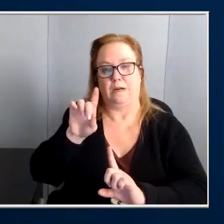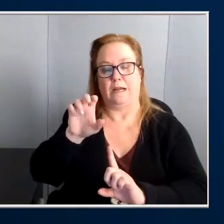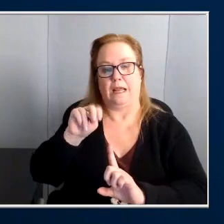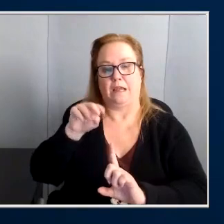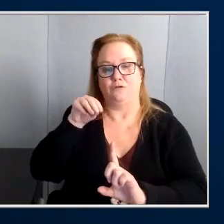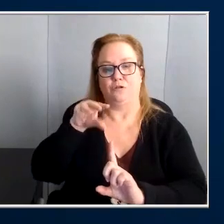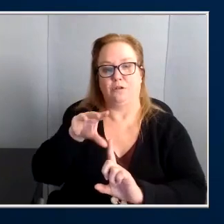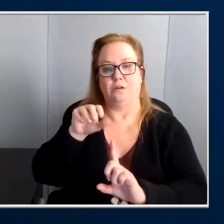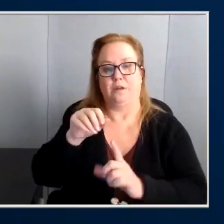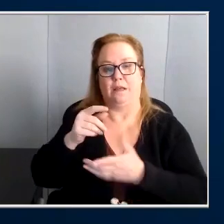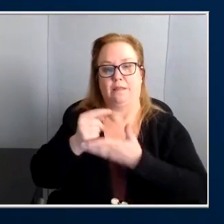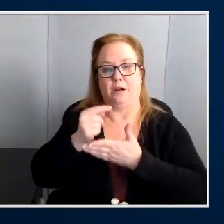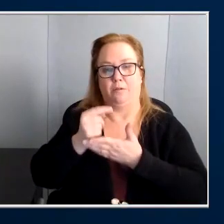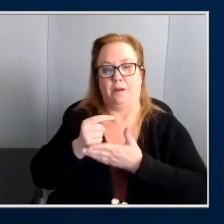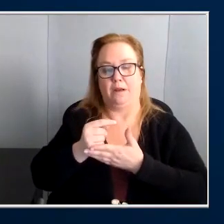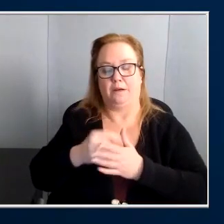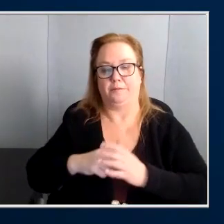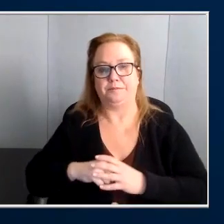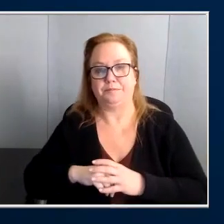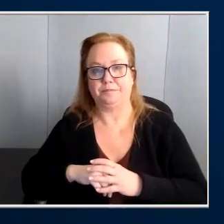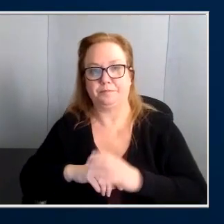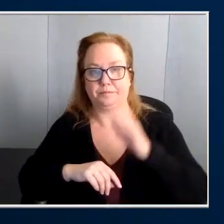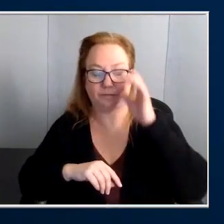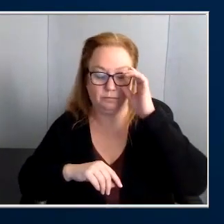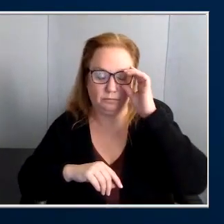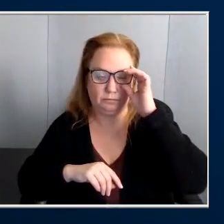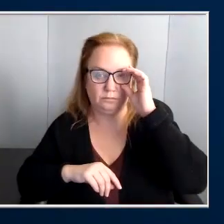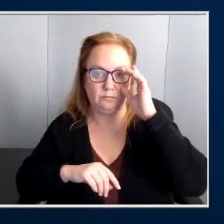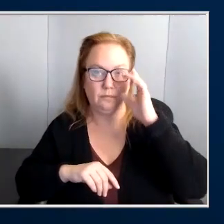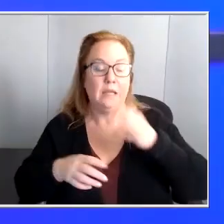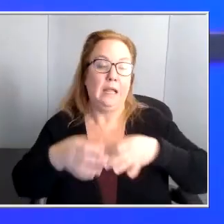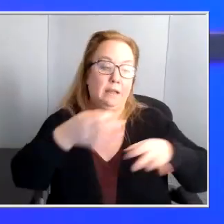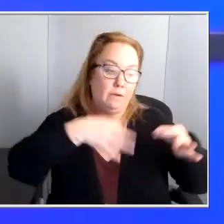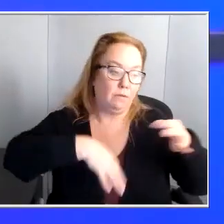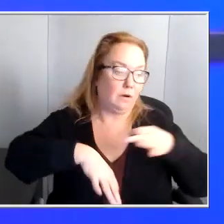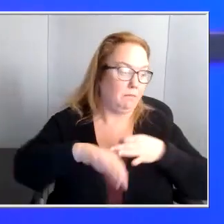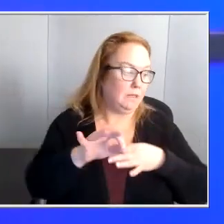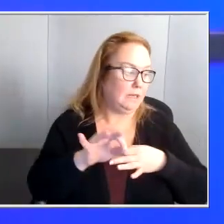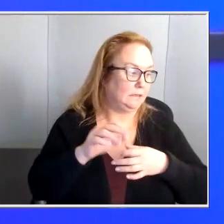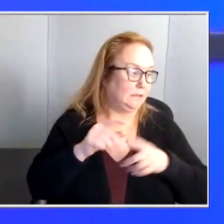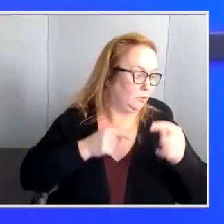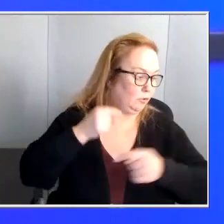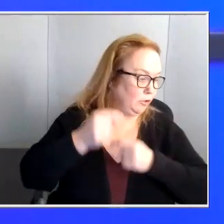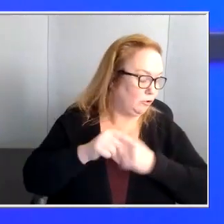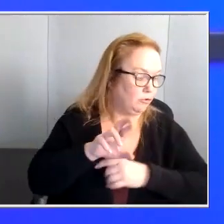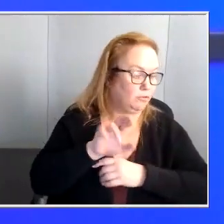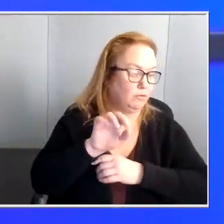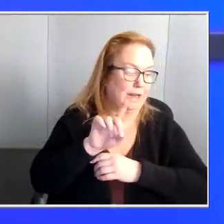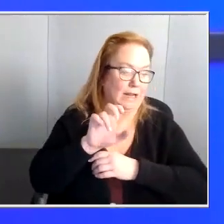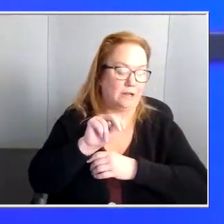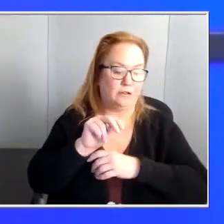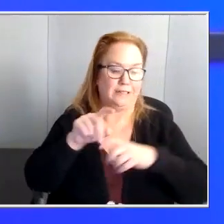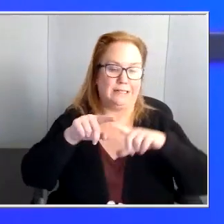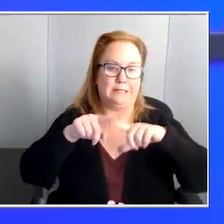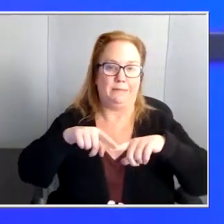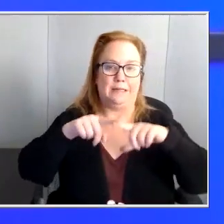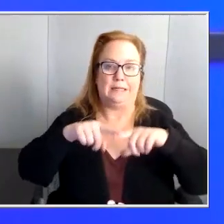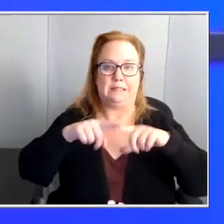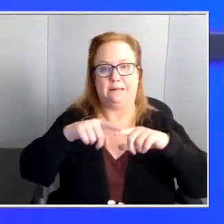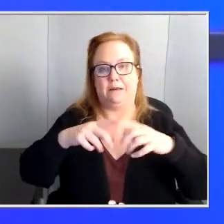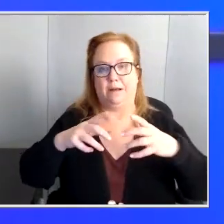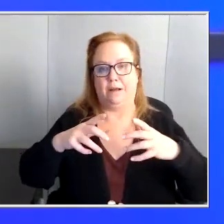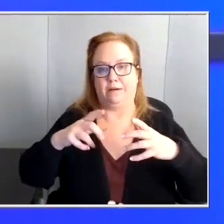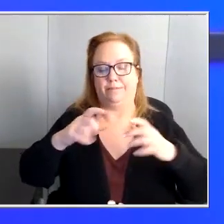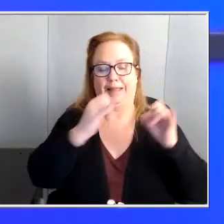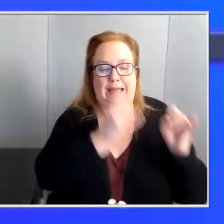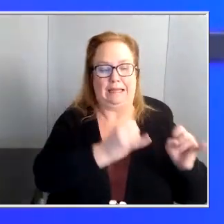tumors? I think whether it replaces traditional radiation depends a lot on just geometry of an